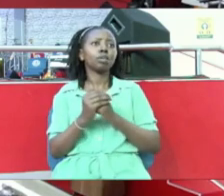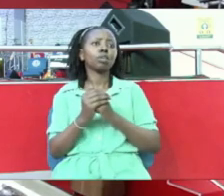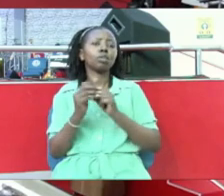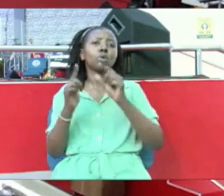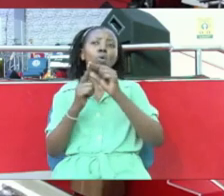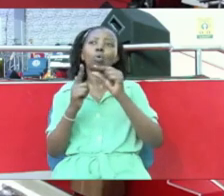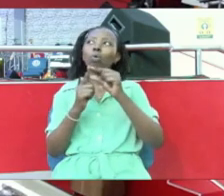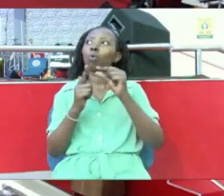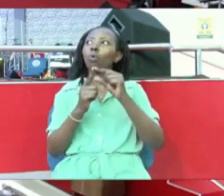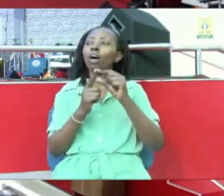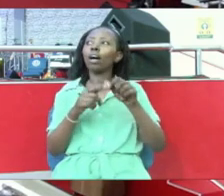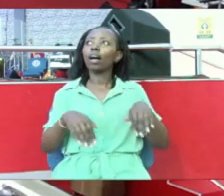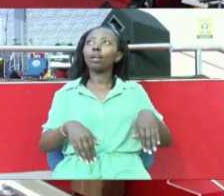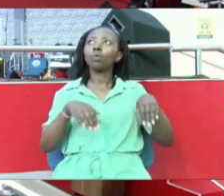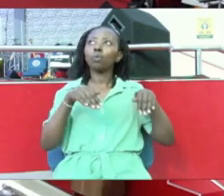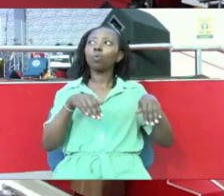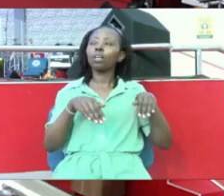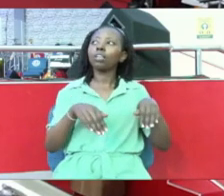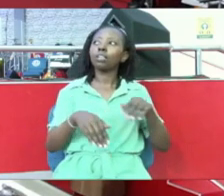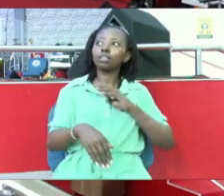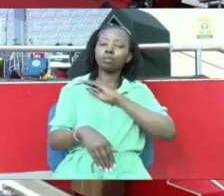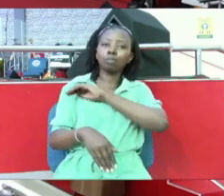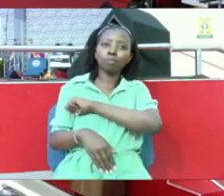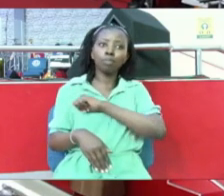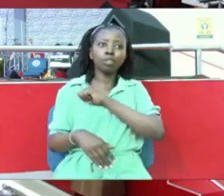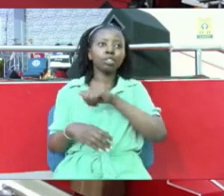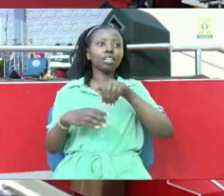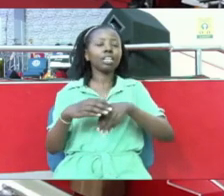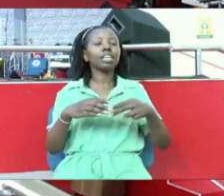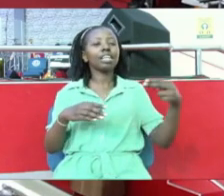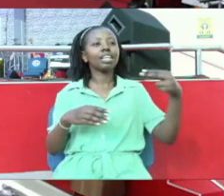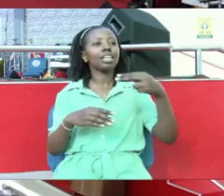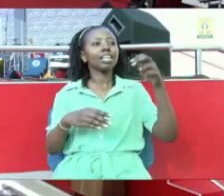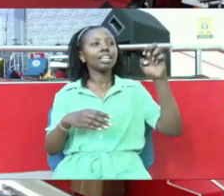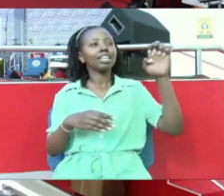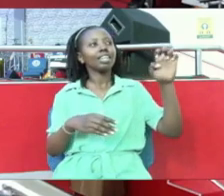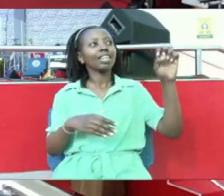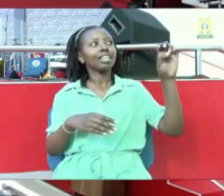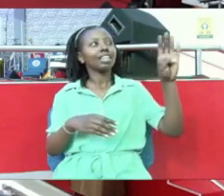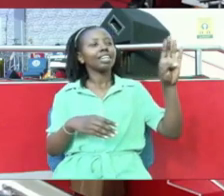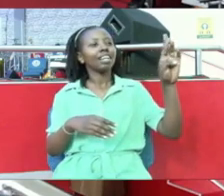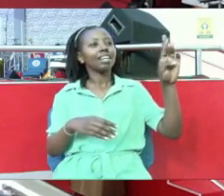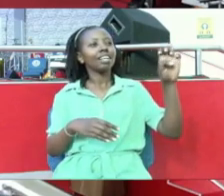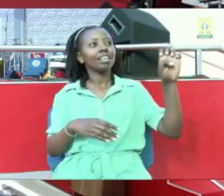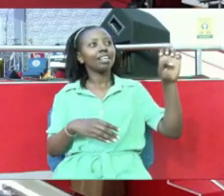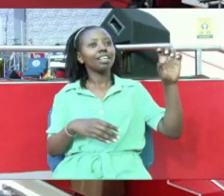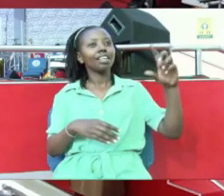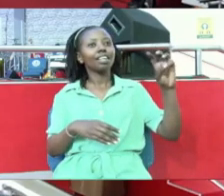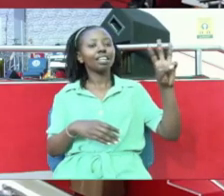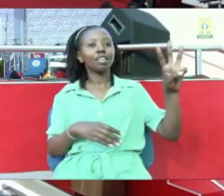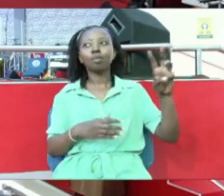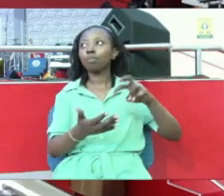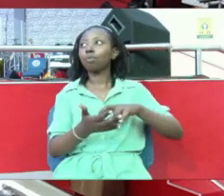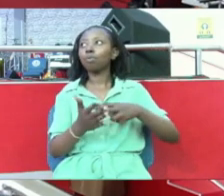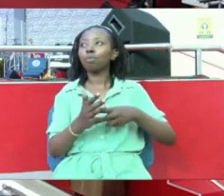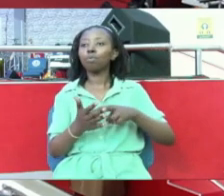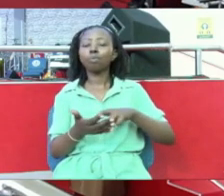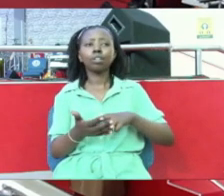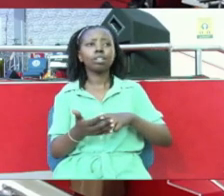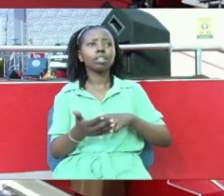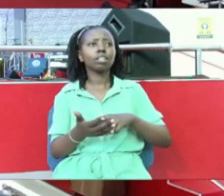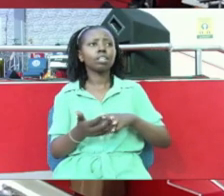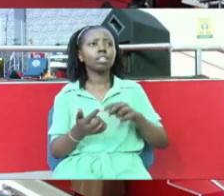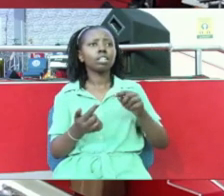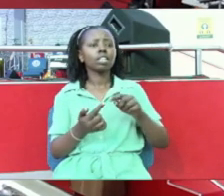patiently in Hebrews translates, kile neno kumgojea bila haraka inamaanisha katika Kiebrania, to twist